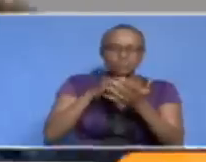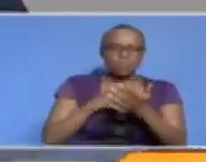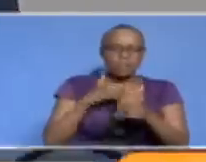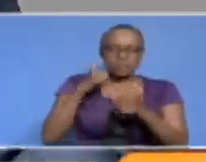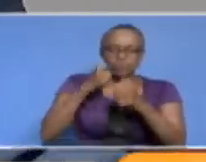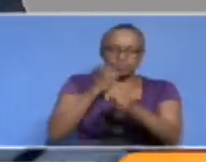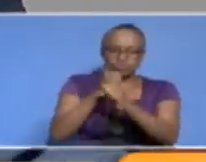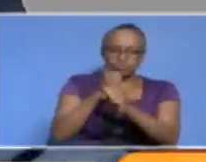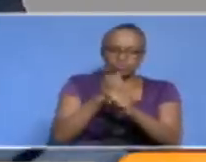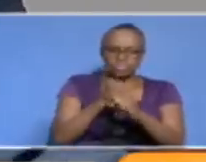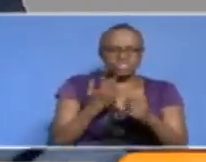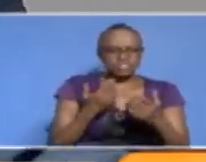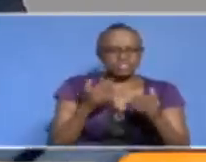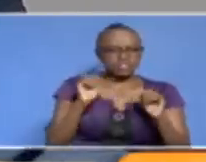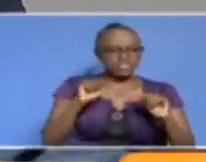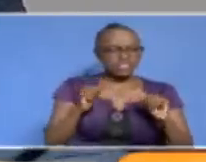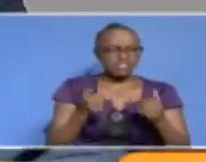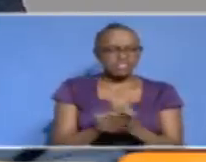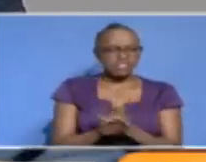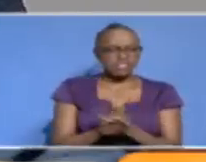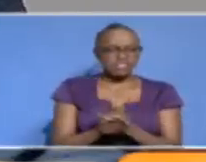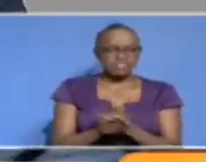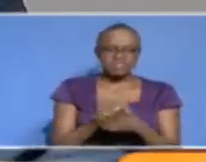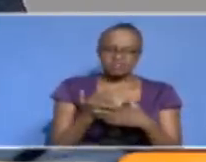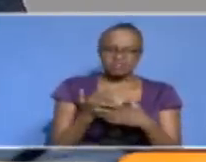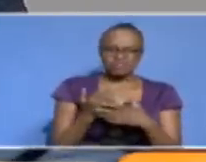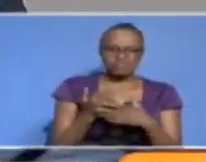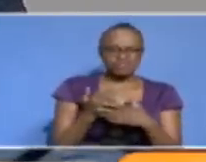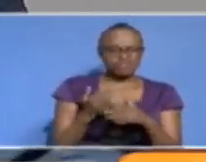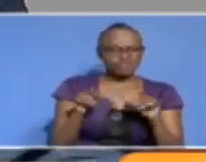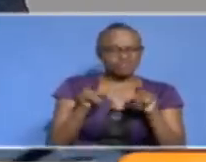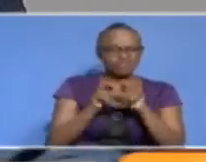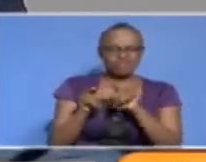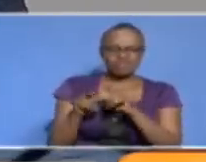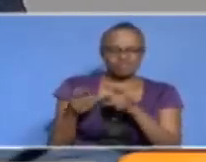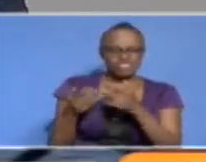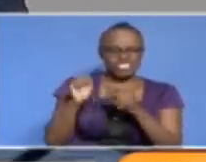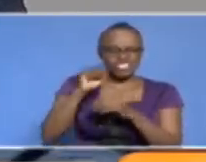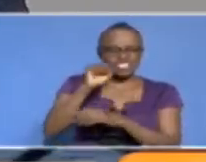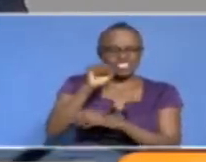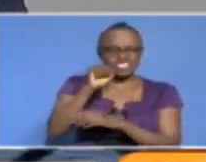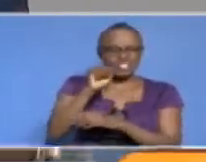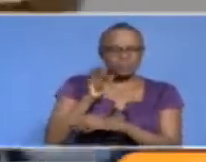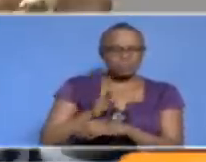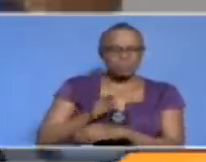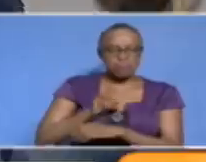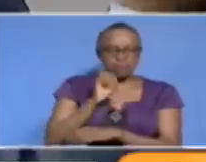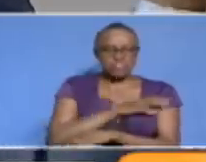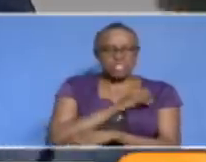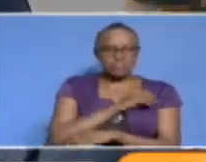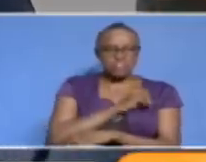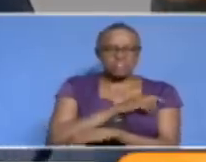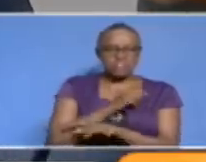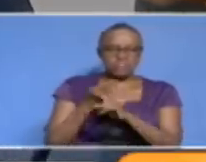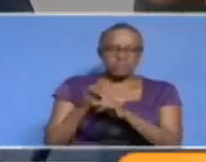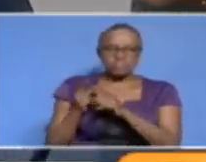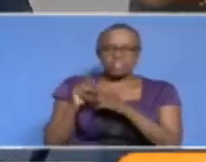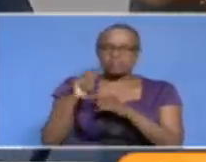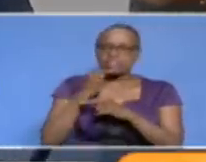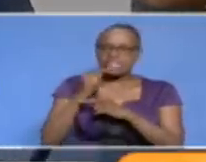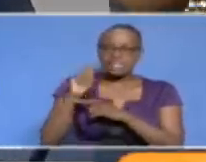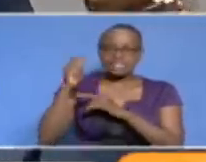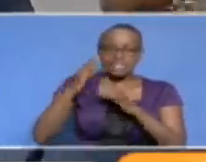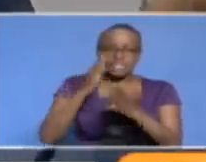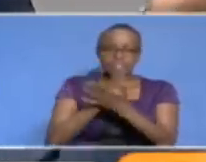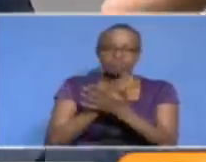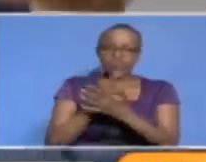was doing. Yeah. So you say it takes the thief to catch a thief? Yeah. People, you know, fear from telling Kenyans the truth.